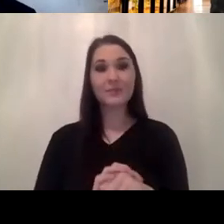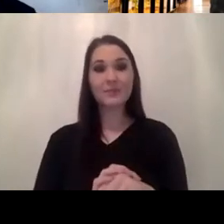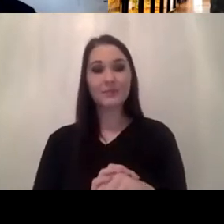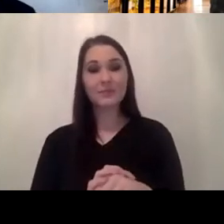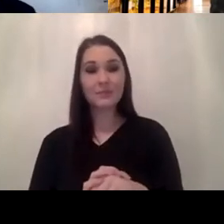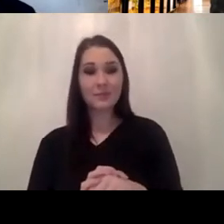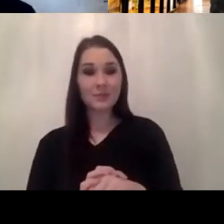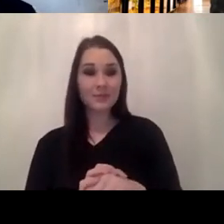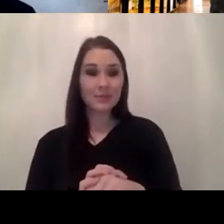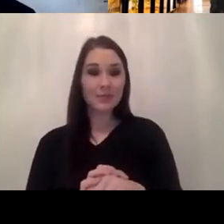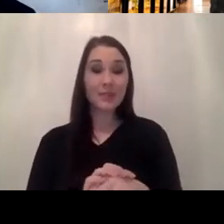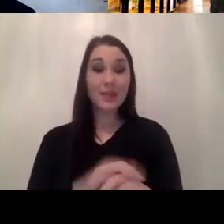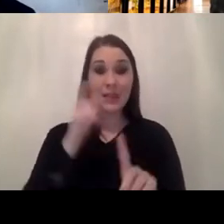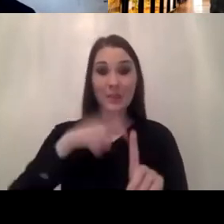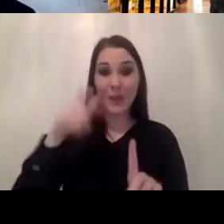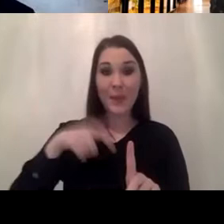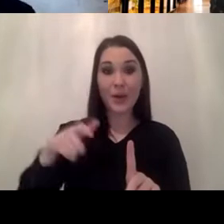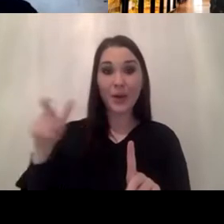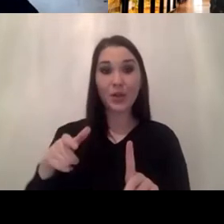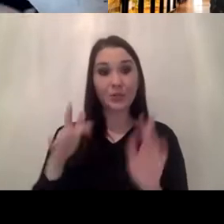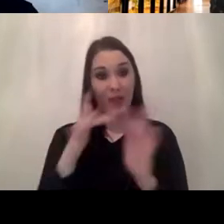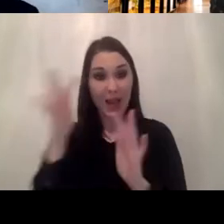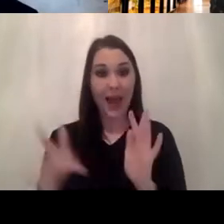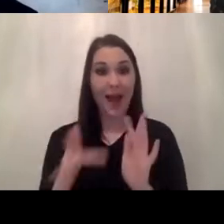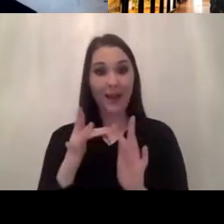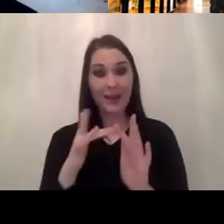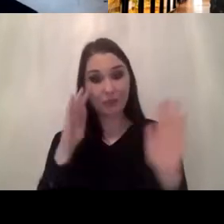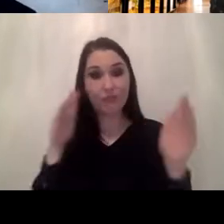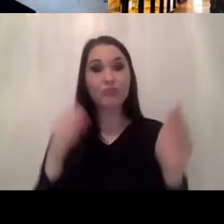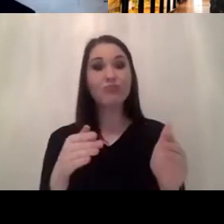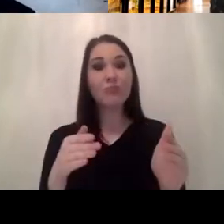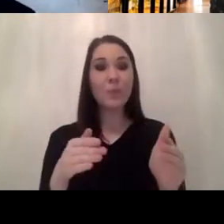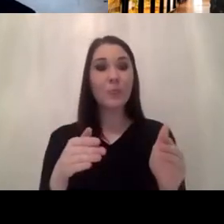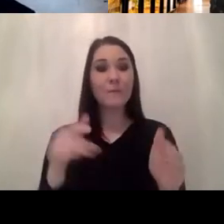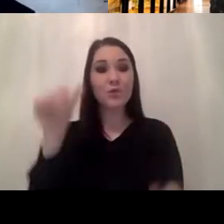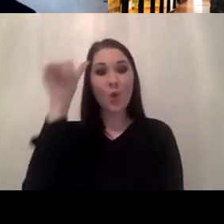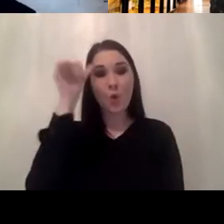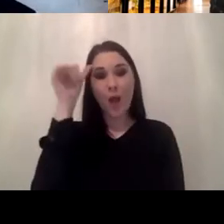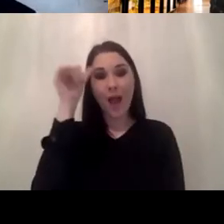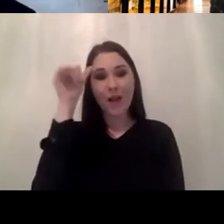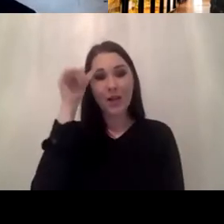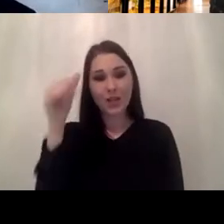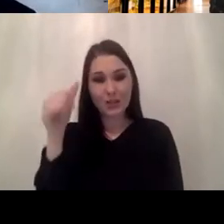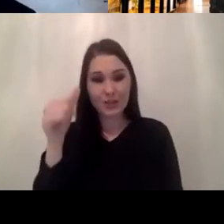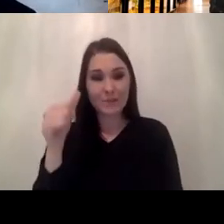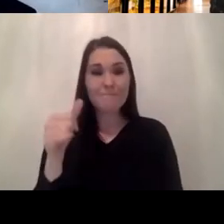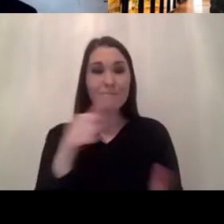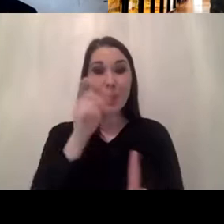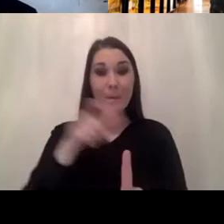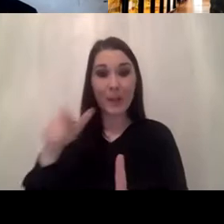but I think as people will spend more time online, it's been enhanced. There's really an awareness of the algorithms that people use, right?